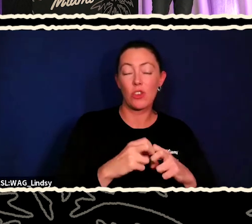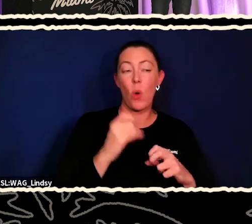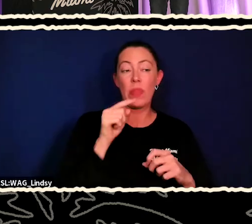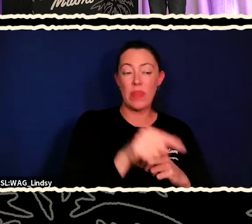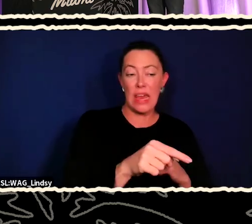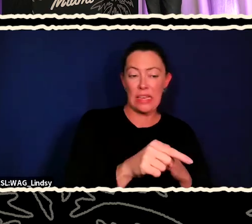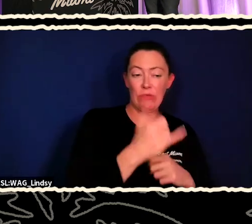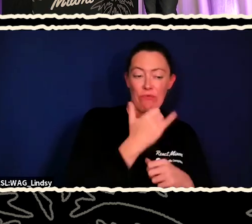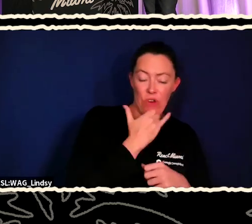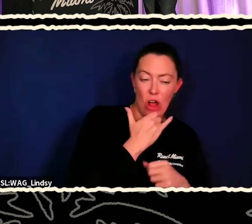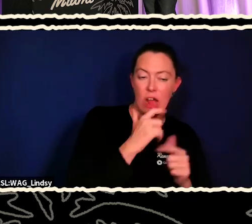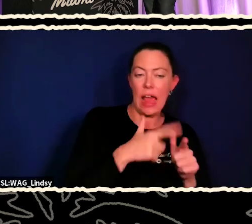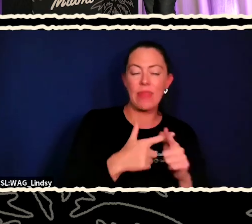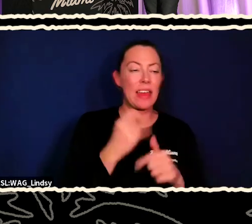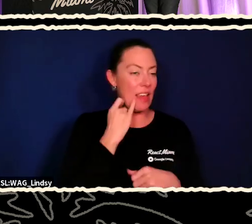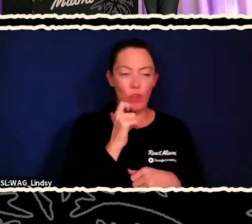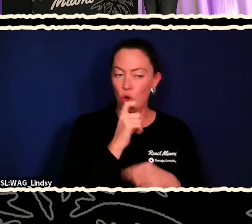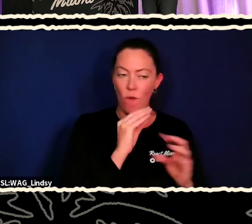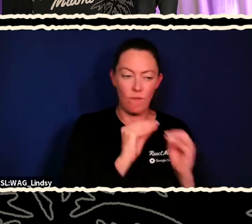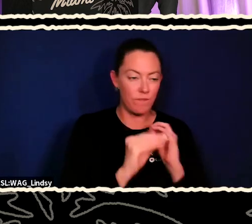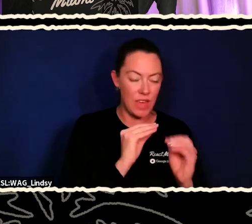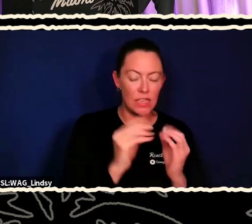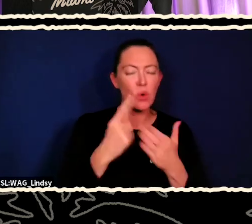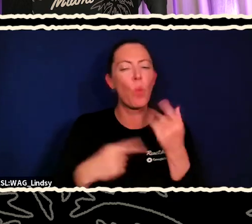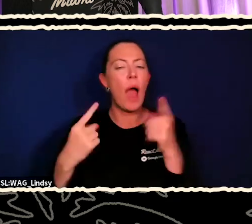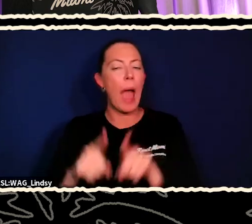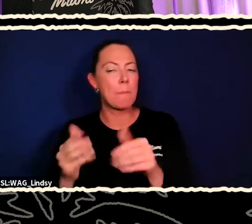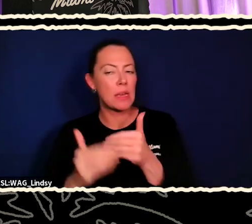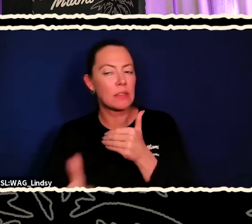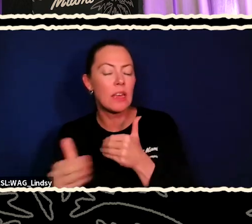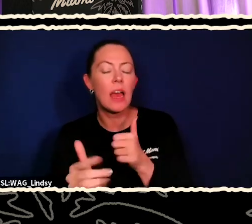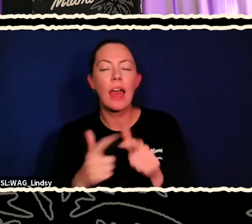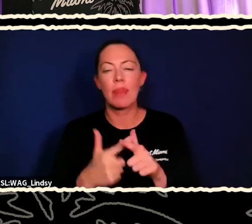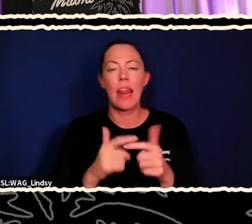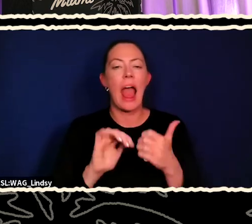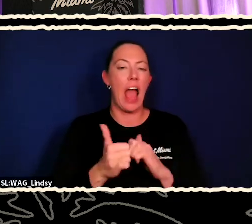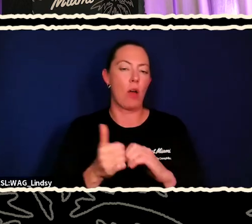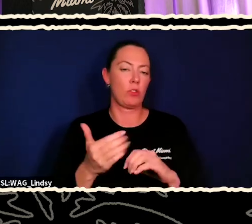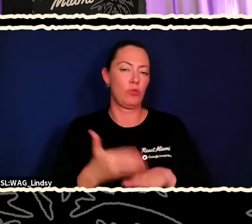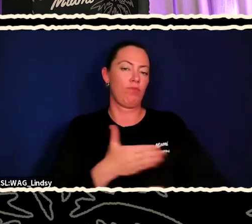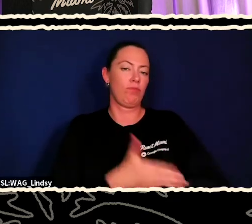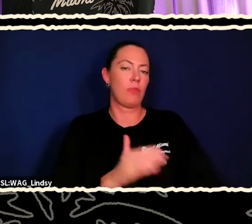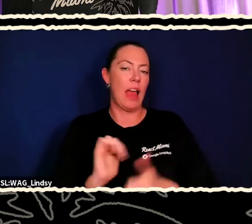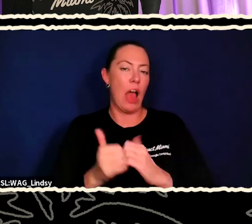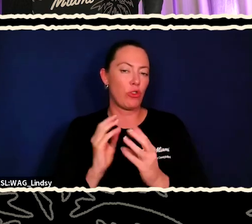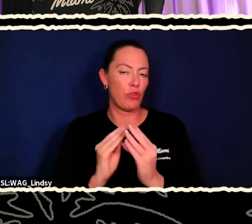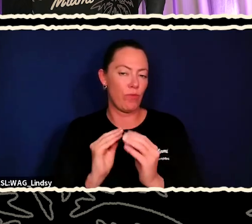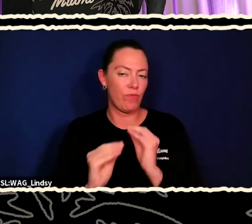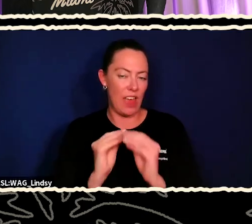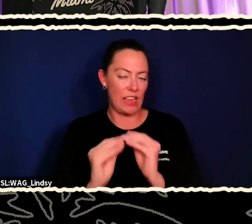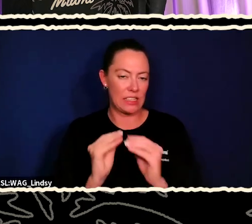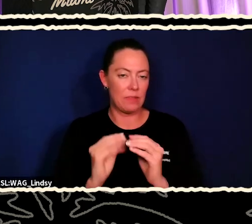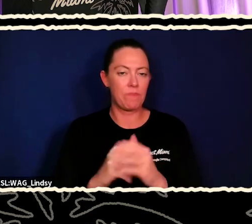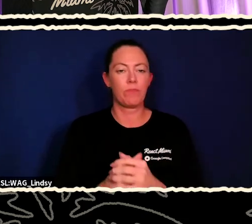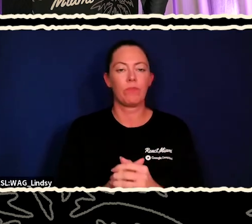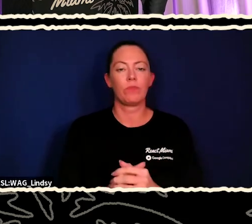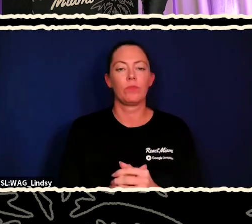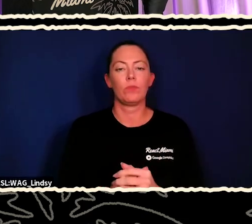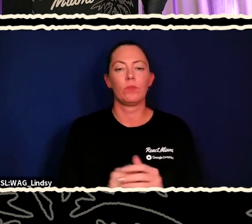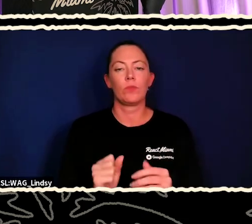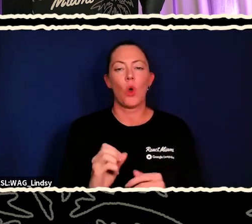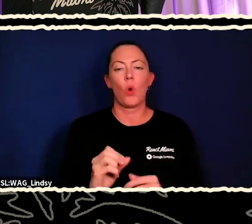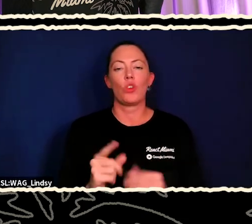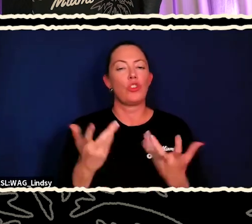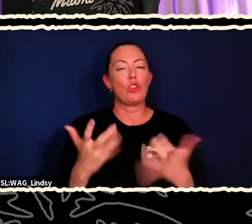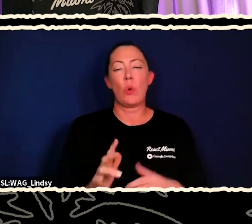it, and also how to fix it. So you can run this on your CI to prevent yourself from accidentally breaking your package, which is really great. Obviously,